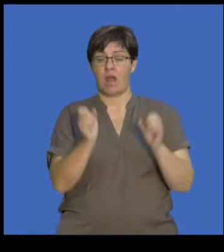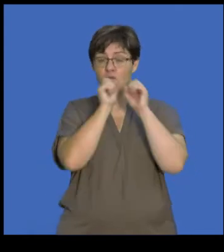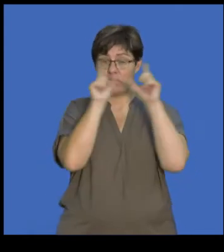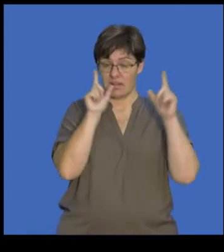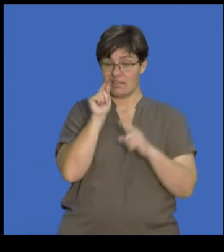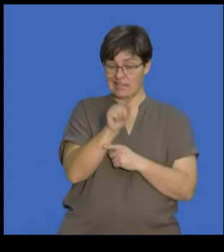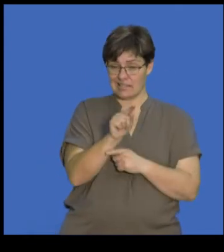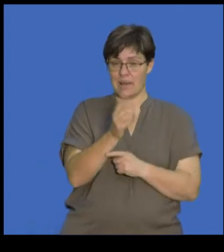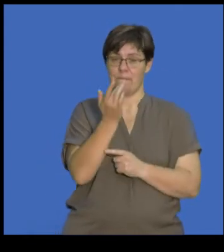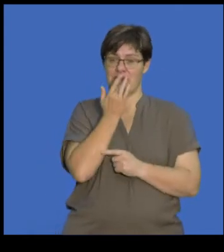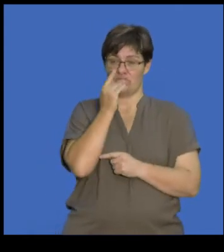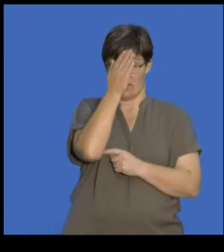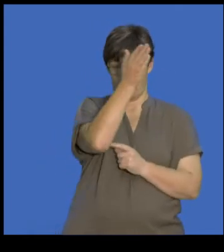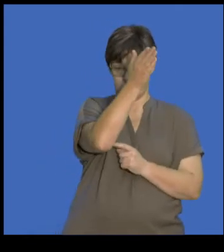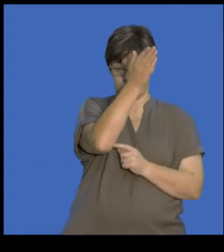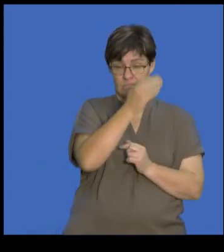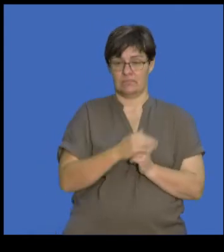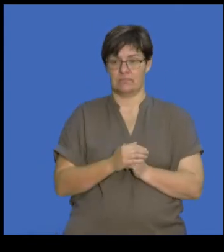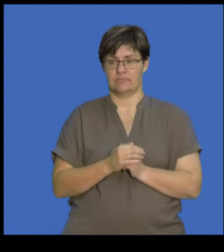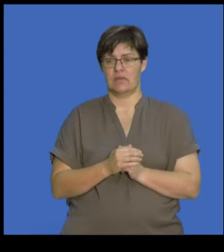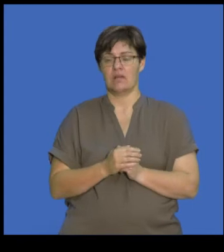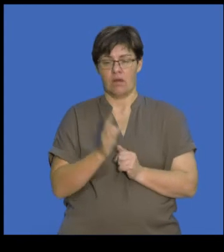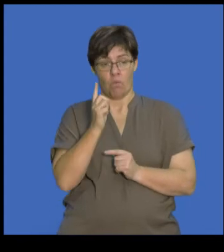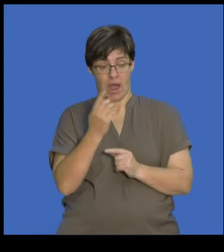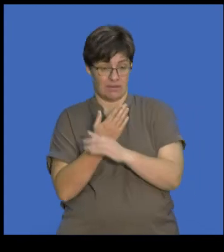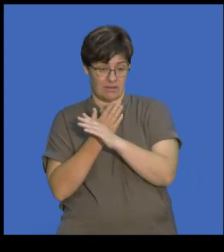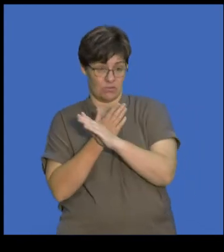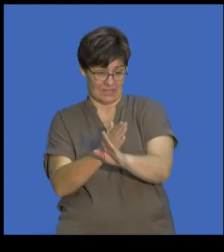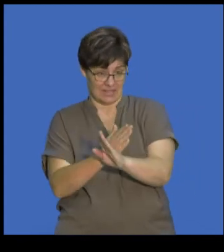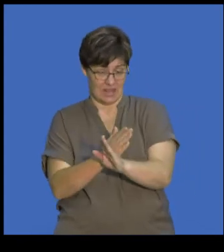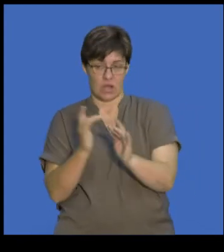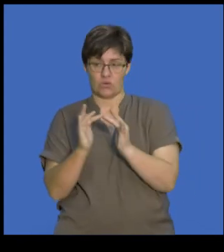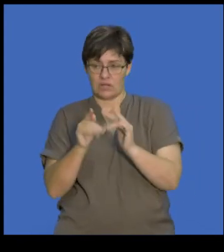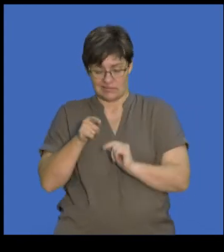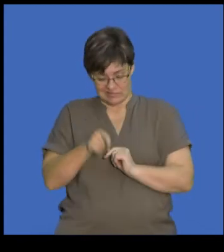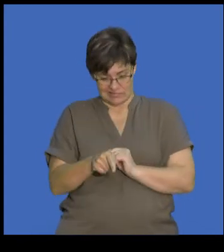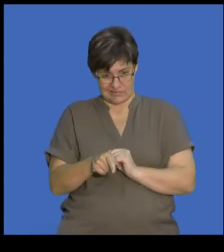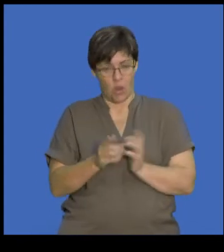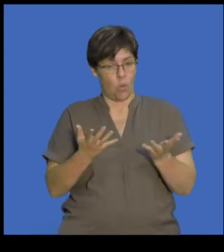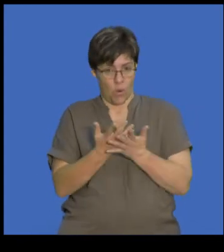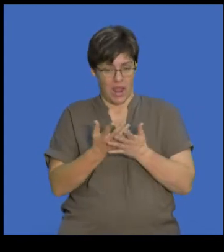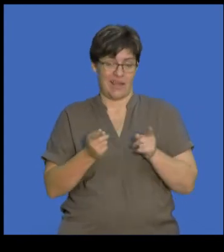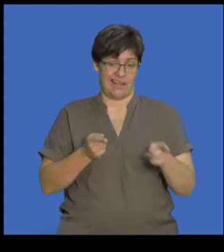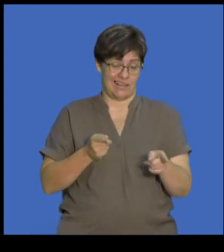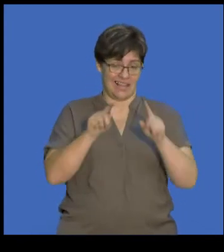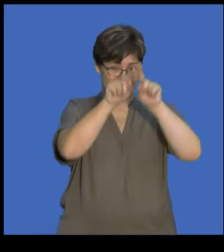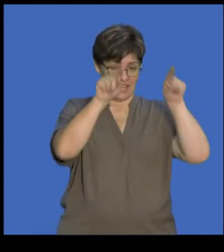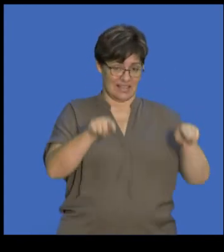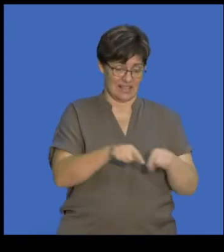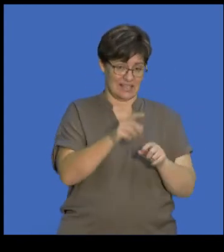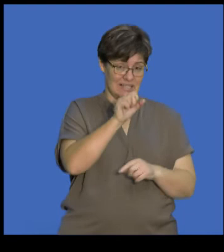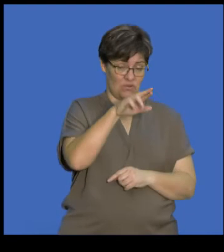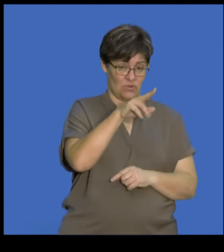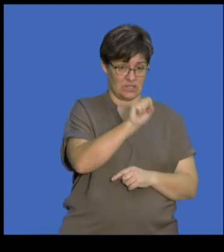battery there, and then a one resistor that's connected at a point in series, and then that current is actually the